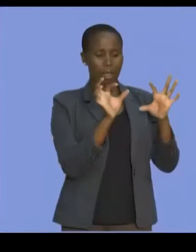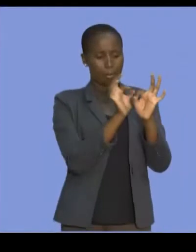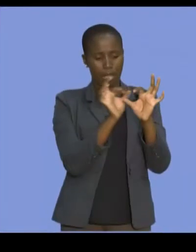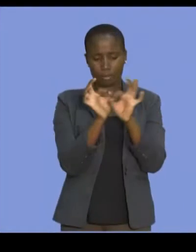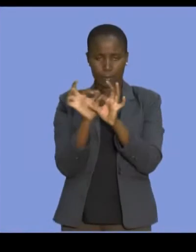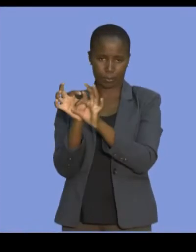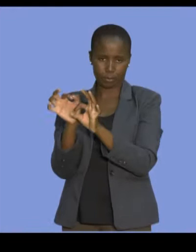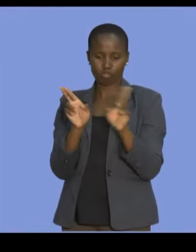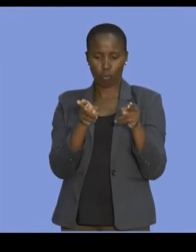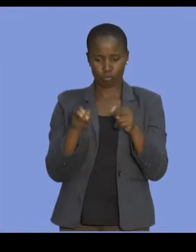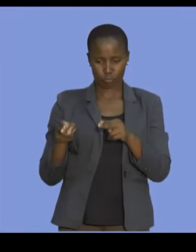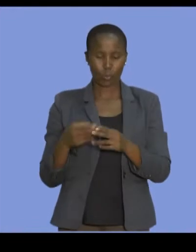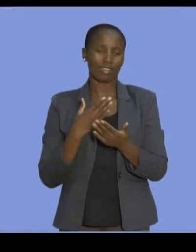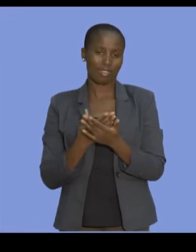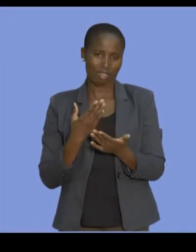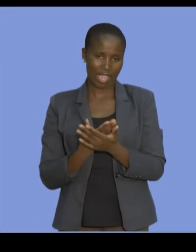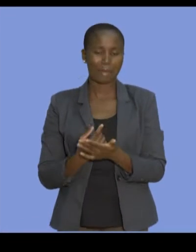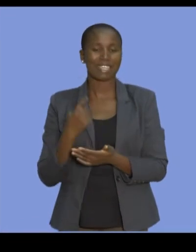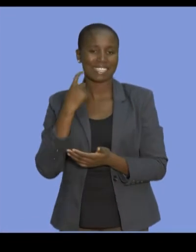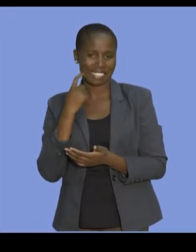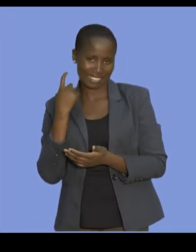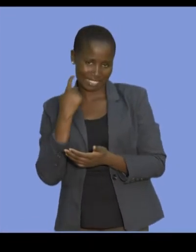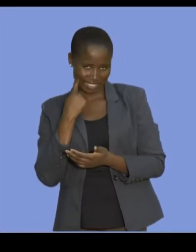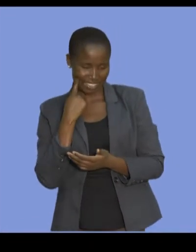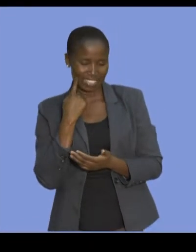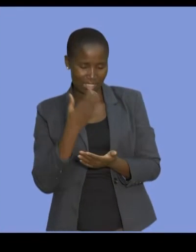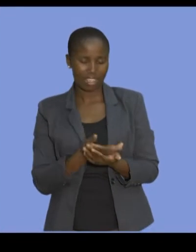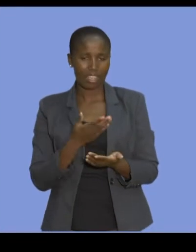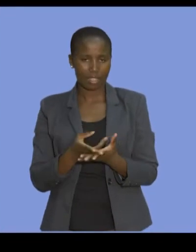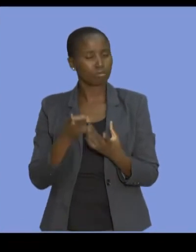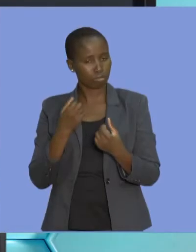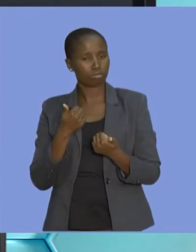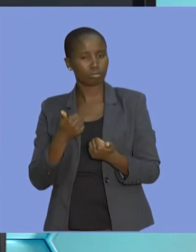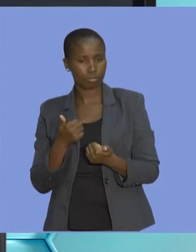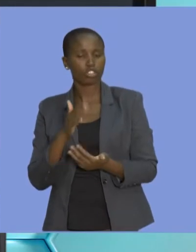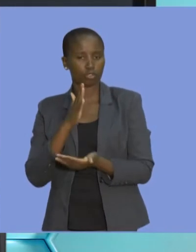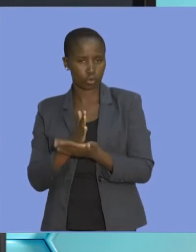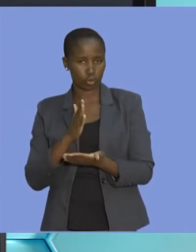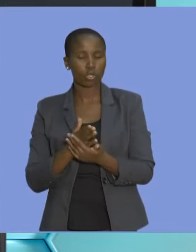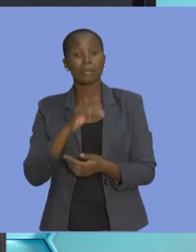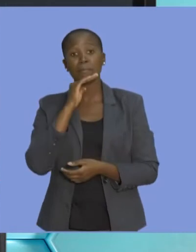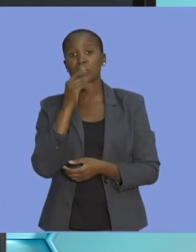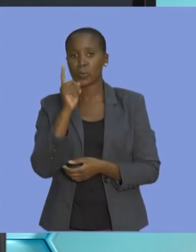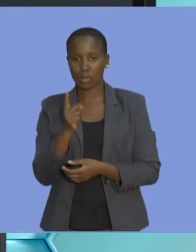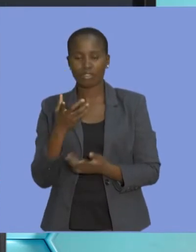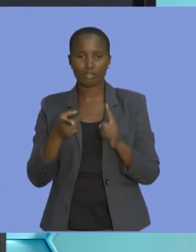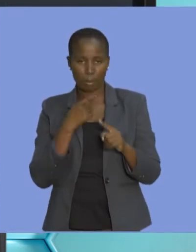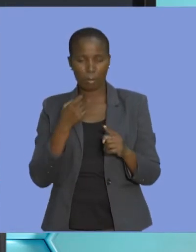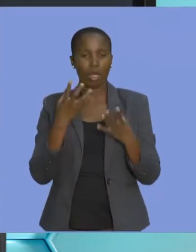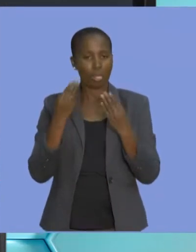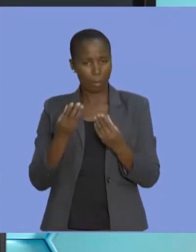that mean, we can improve the accuracy of the estimated mean of dying from